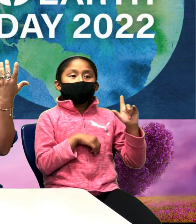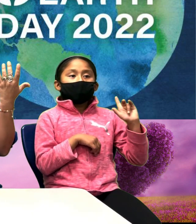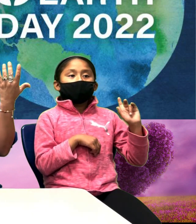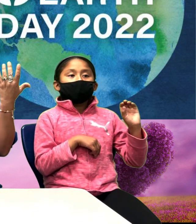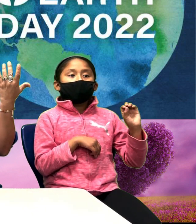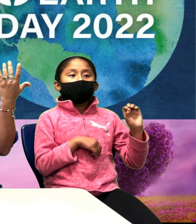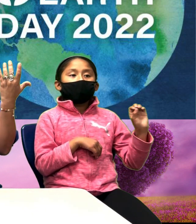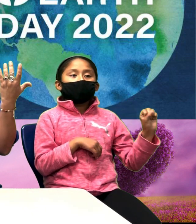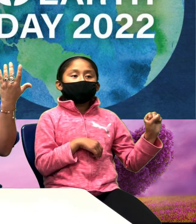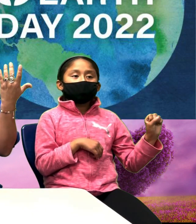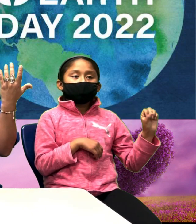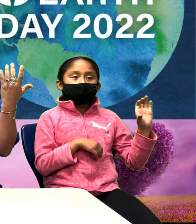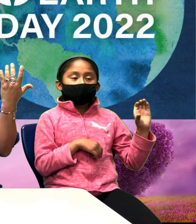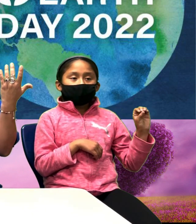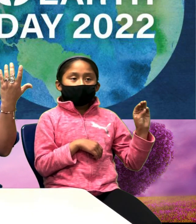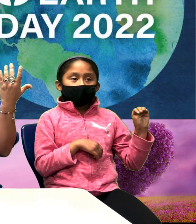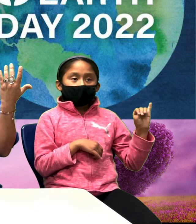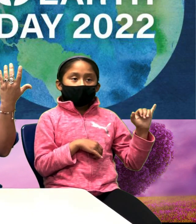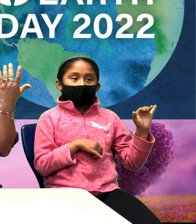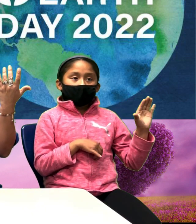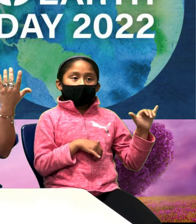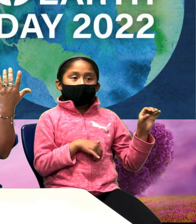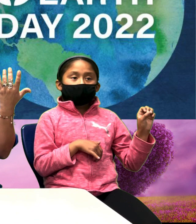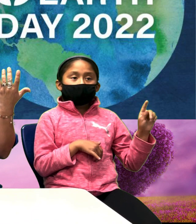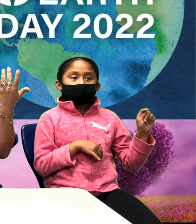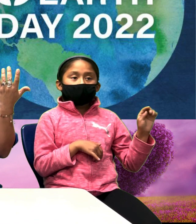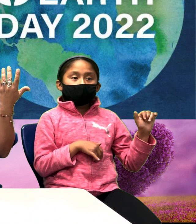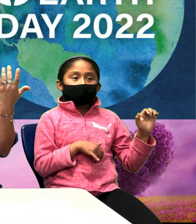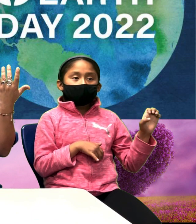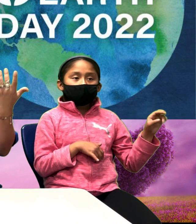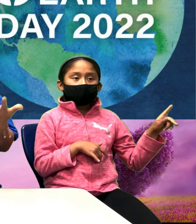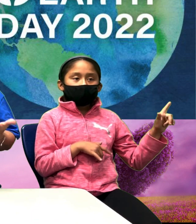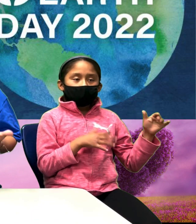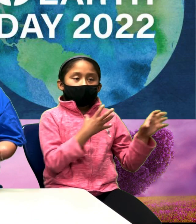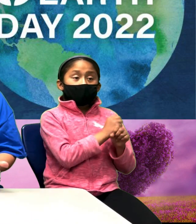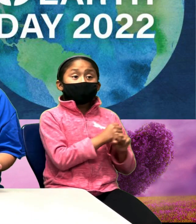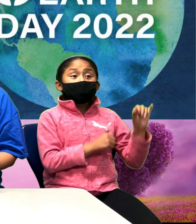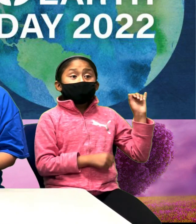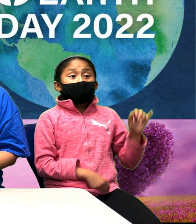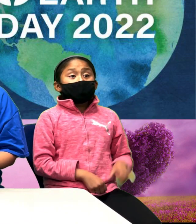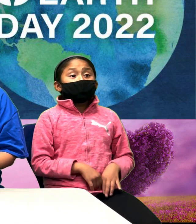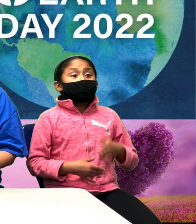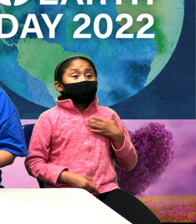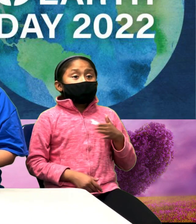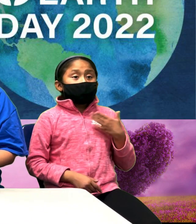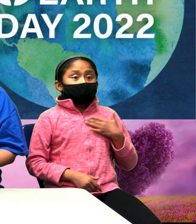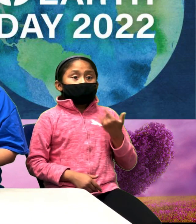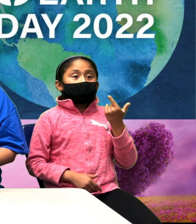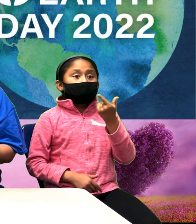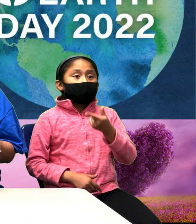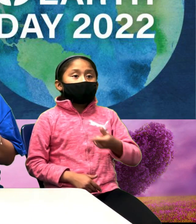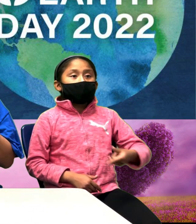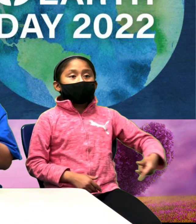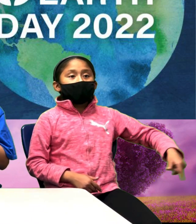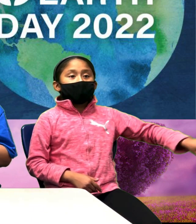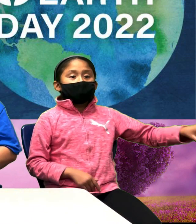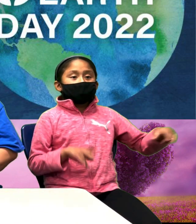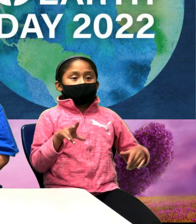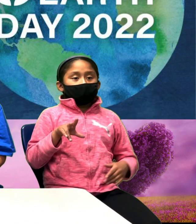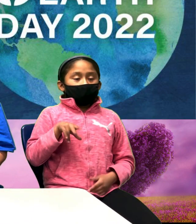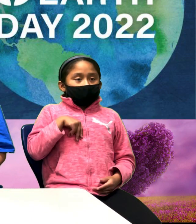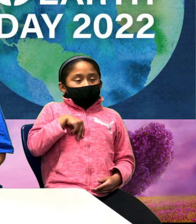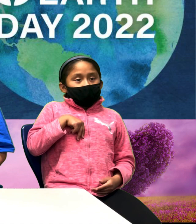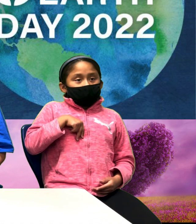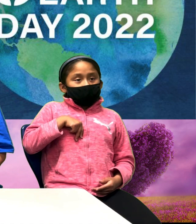year. And I am happy to report there's a Green Ribbon Award that is just